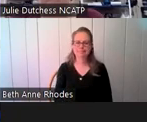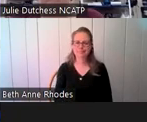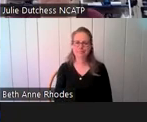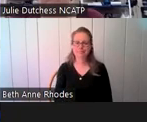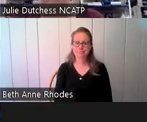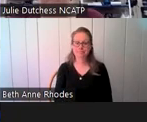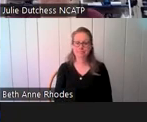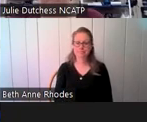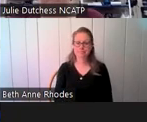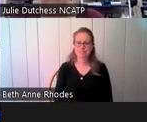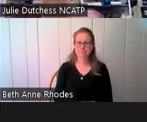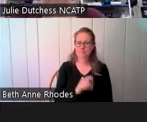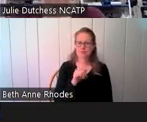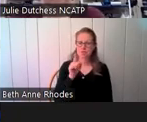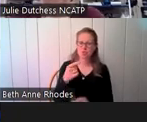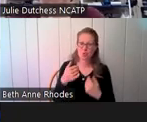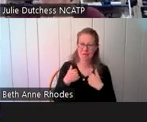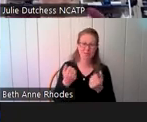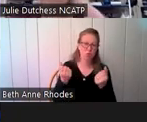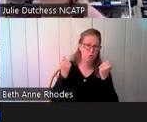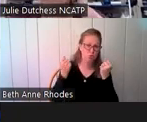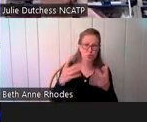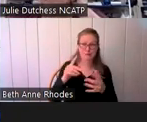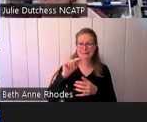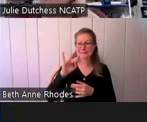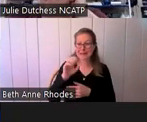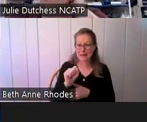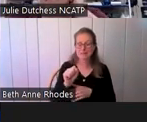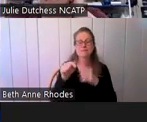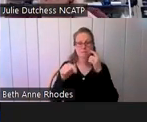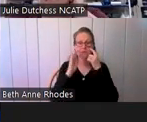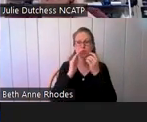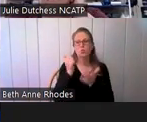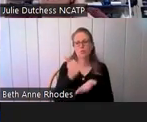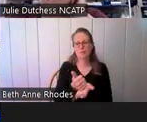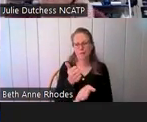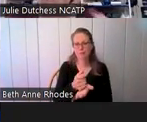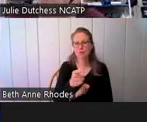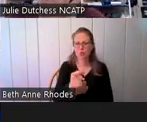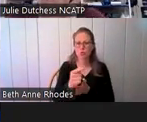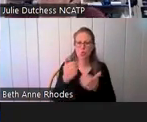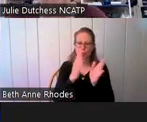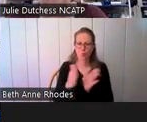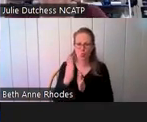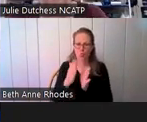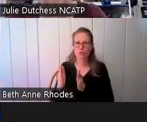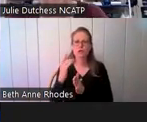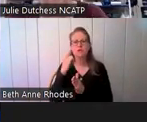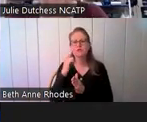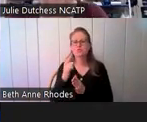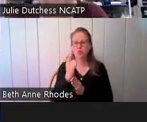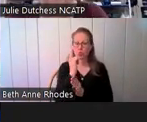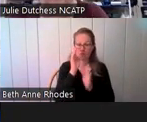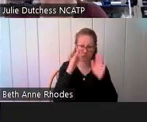If you have too many tabs open in your browser, Workana's Tab Manager is the perfect solution. It'll help you organize your tabs into dedicated workspaces so